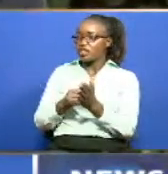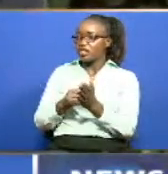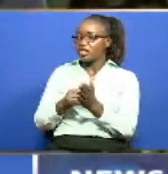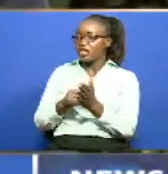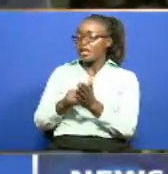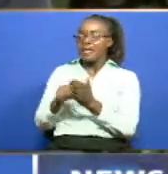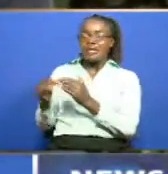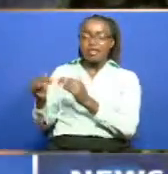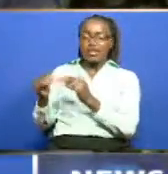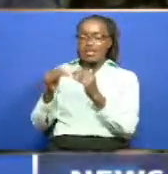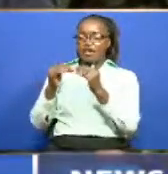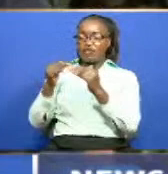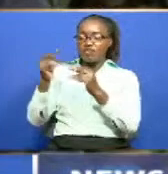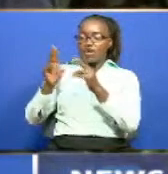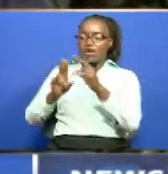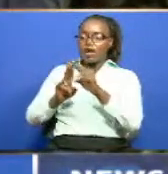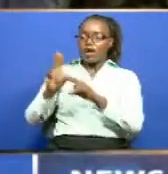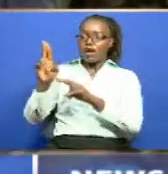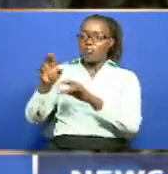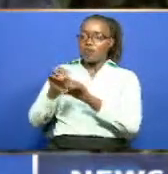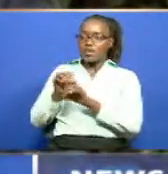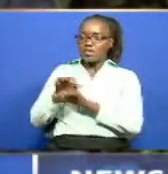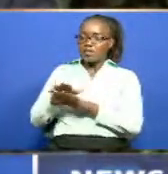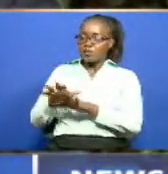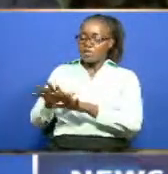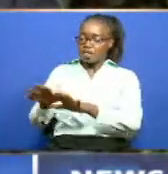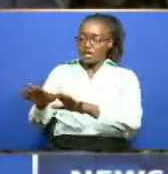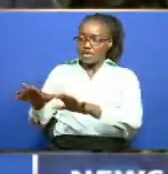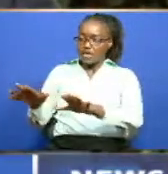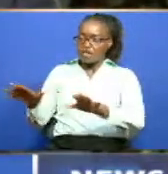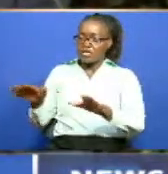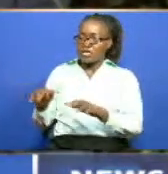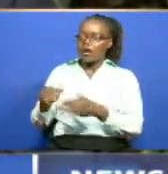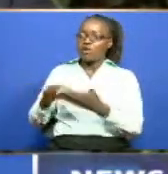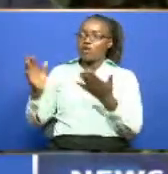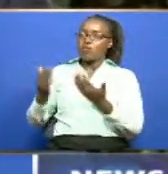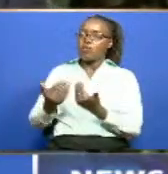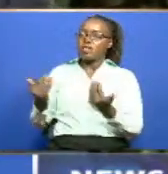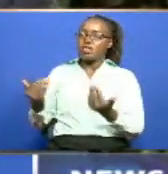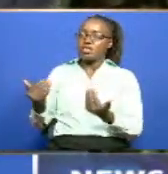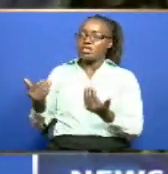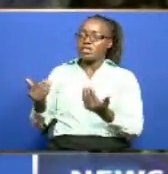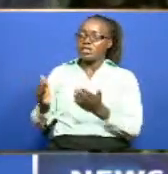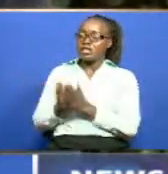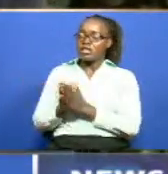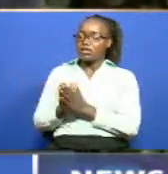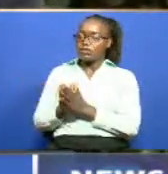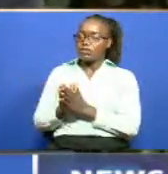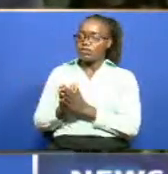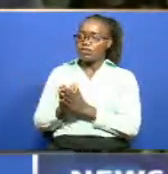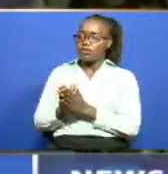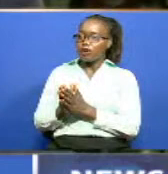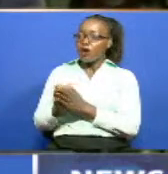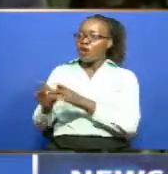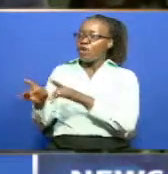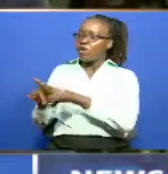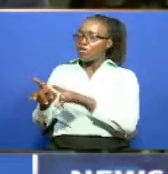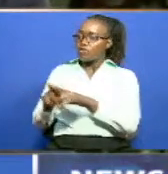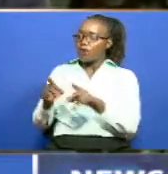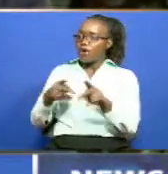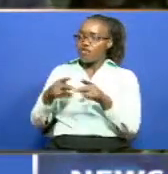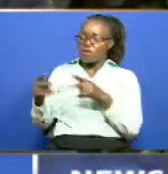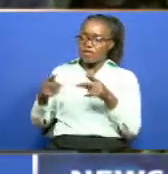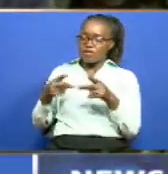going up, but also its breadth. We are bringing more and more products into the excise regime. And excise itself is a